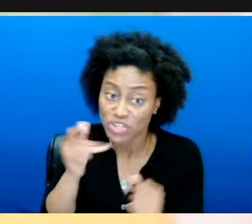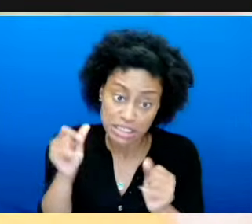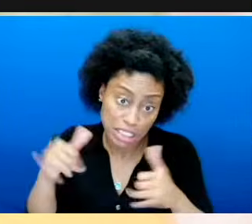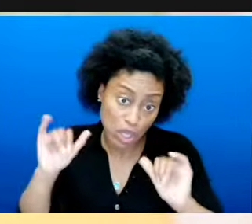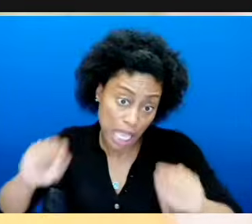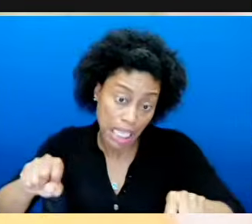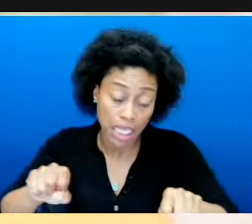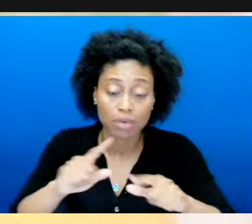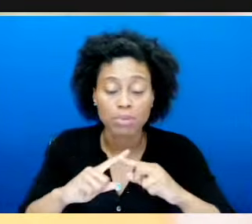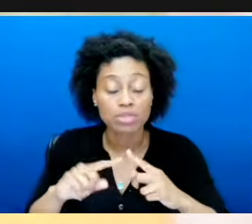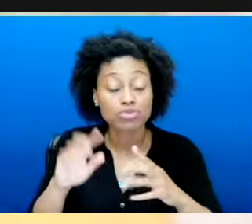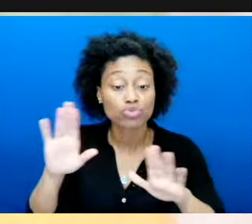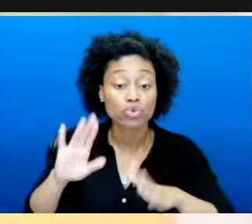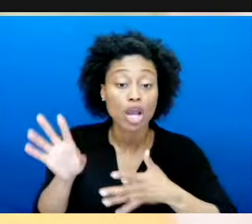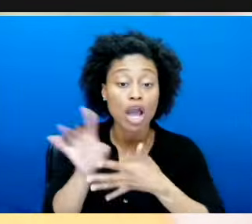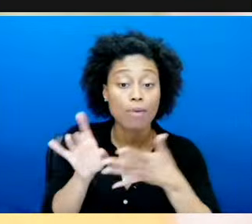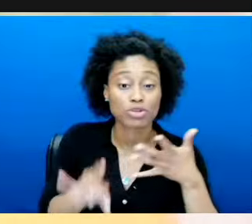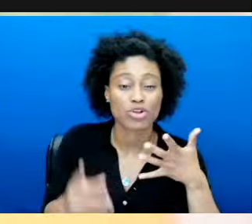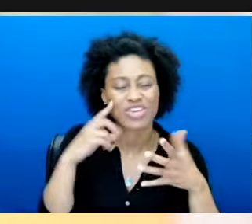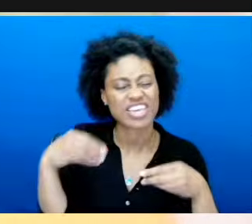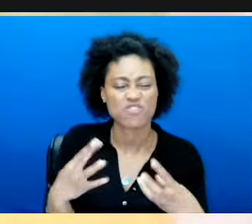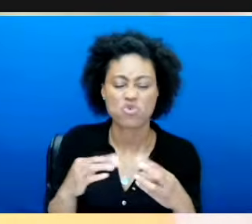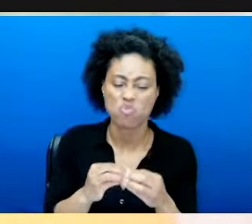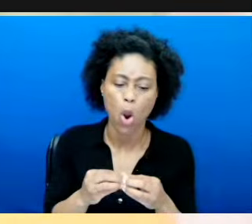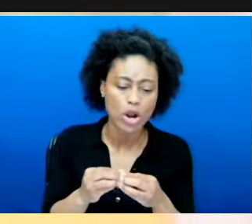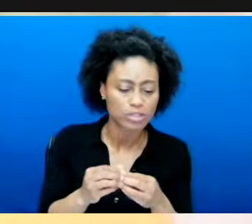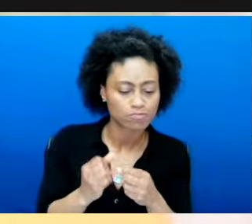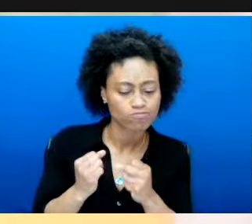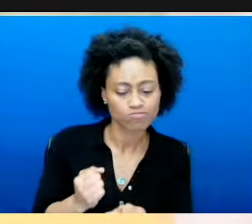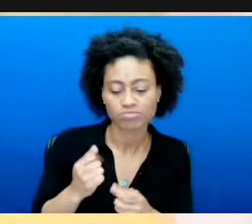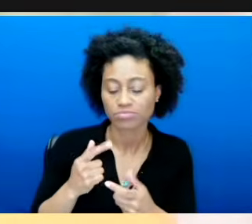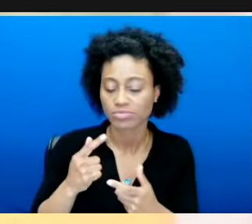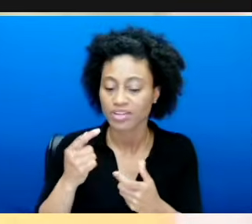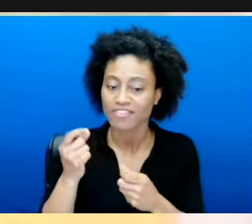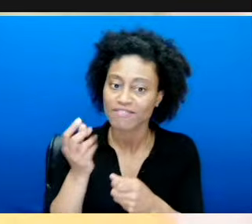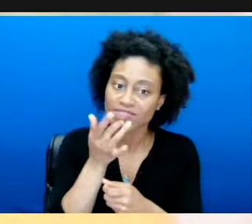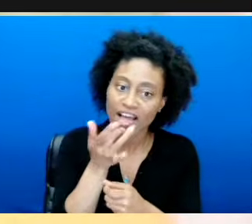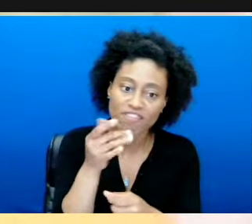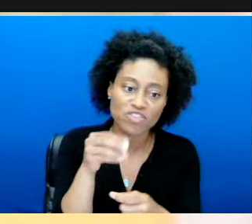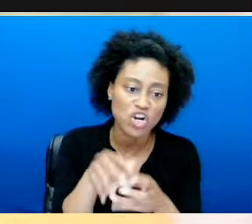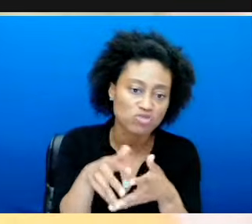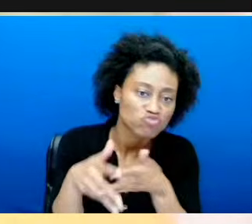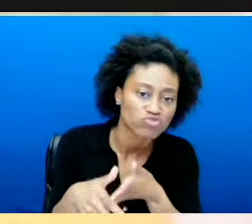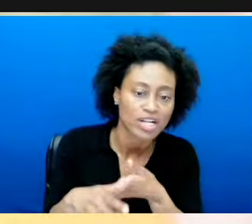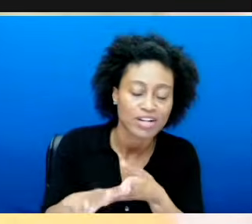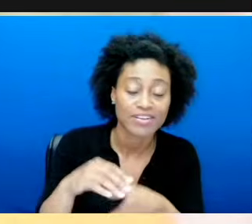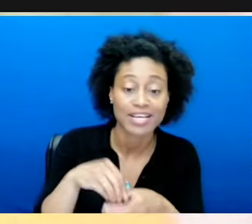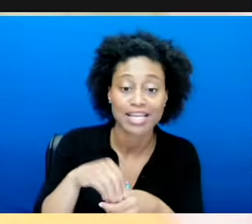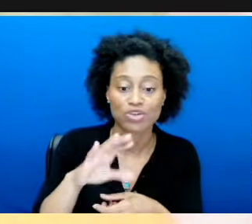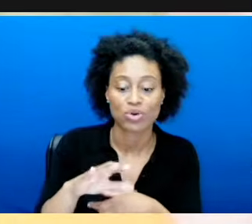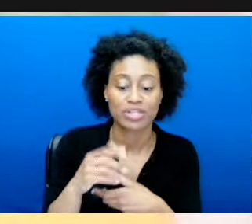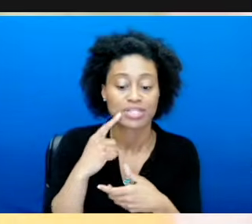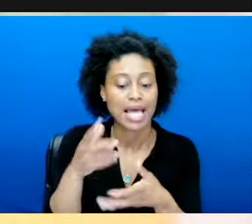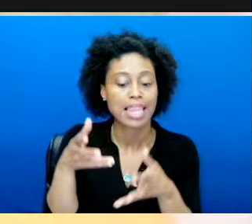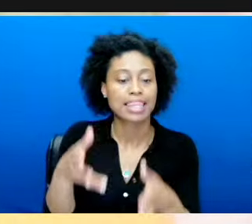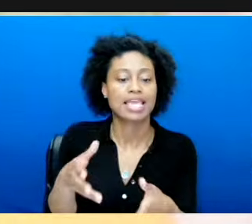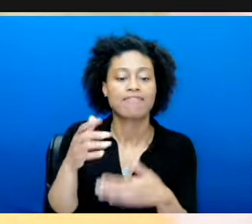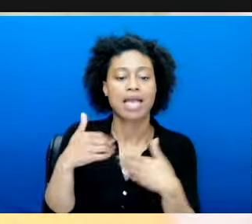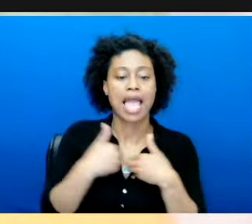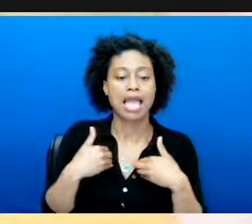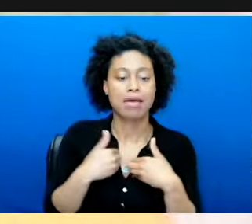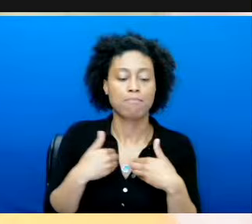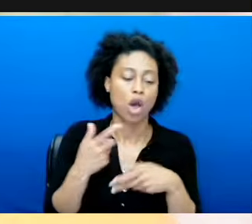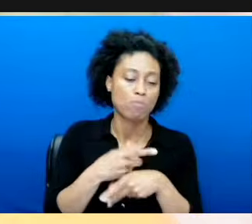all excellent options to get that rich, smoky, savory flavor while leaving the animal products out of your